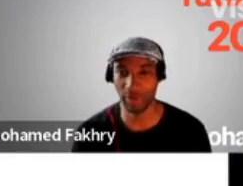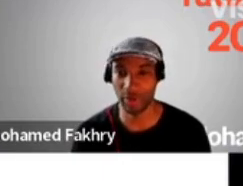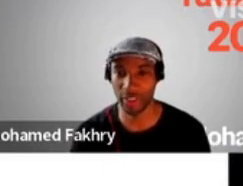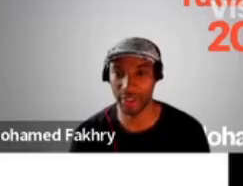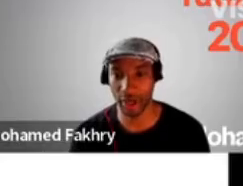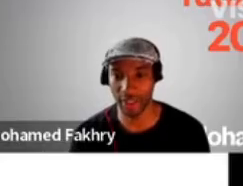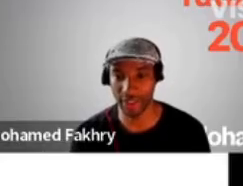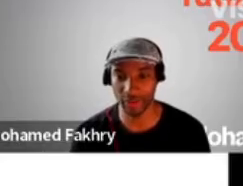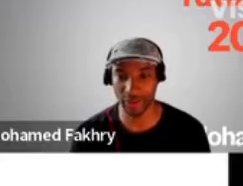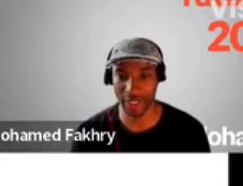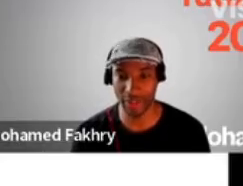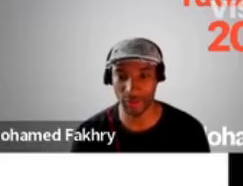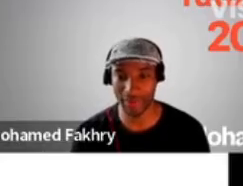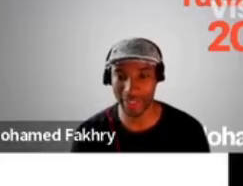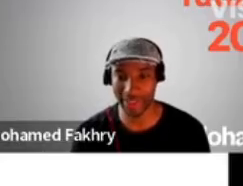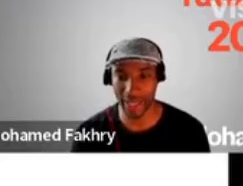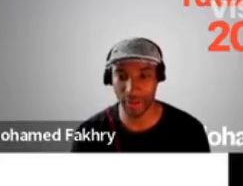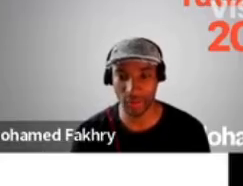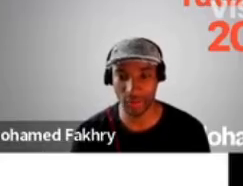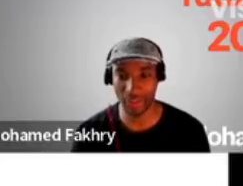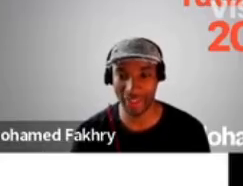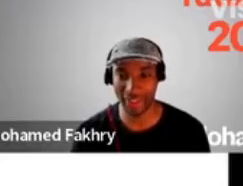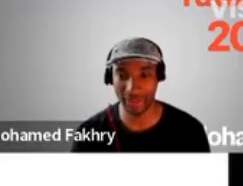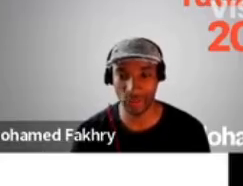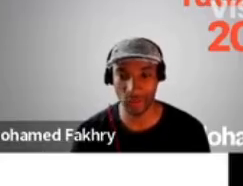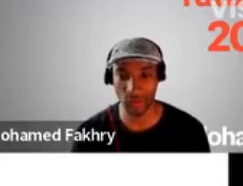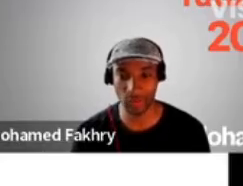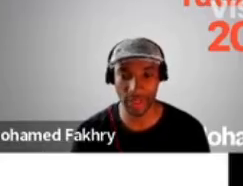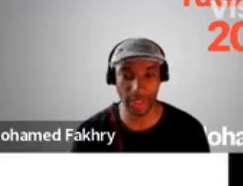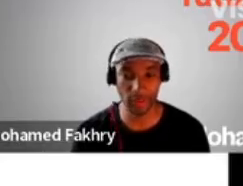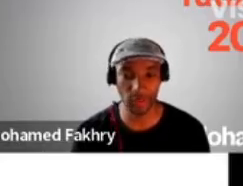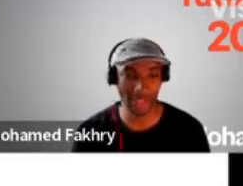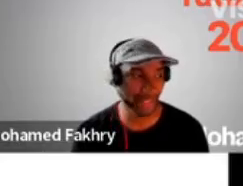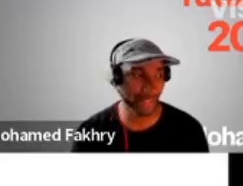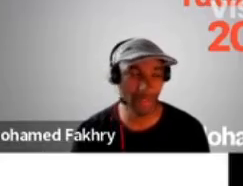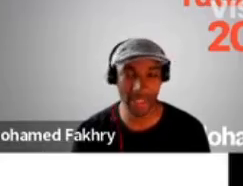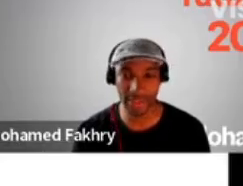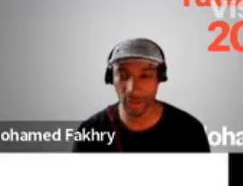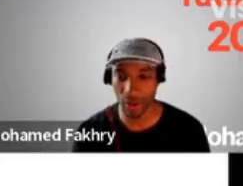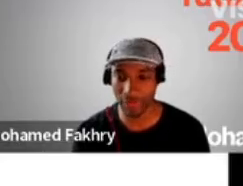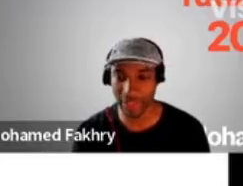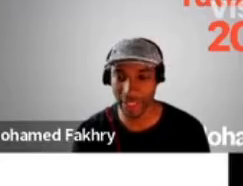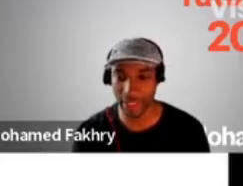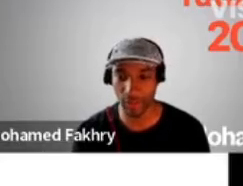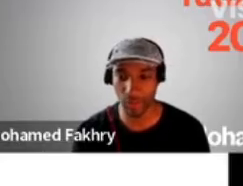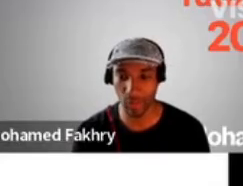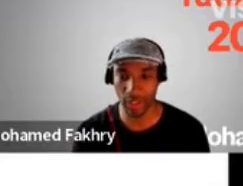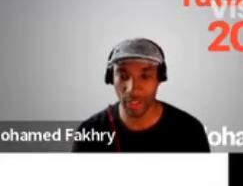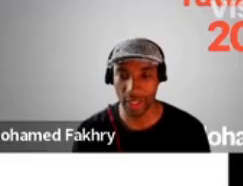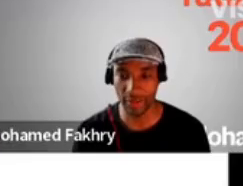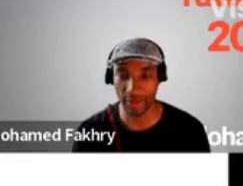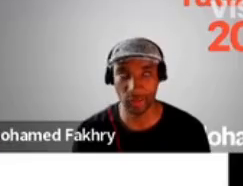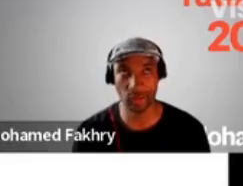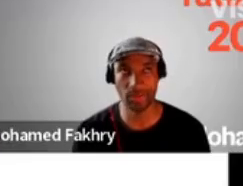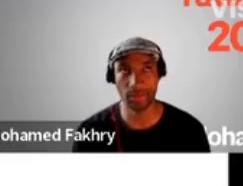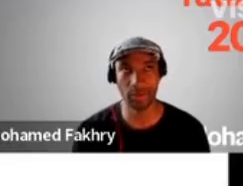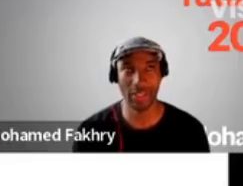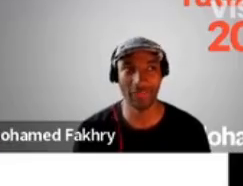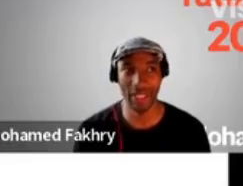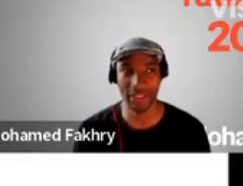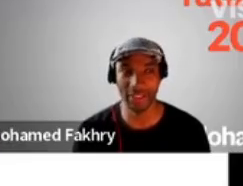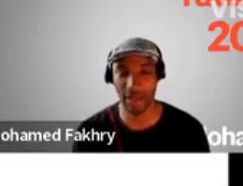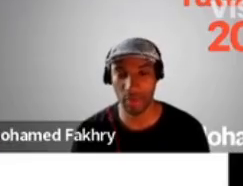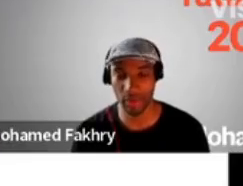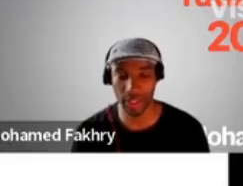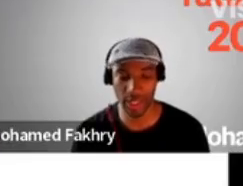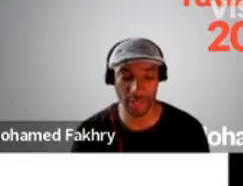more people in the architecture and urban design community, need to see these graphics a little more. And then so because I